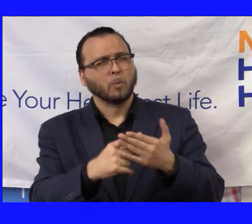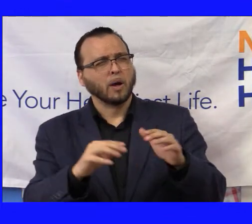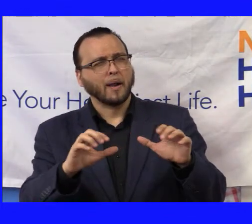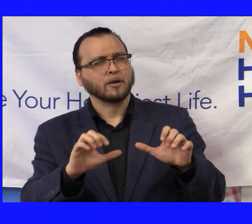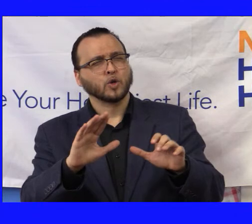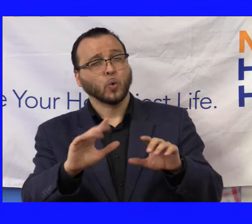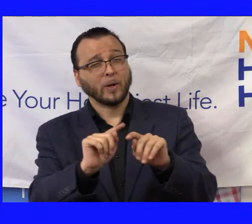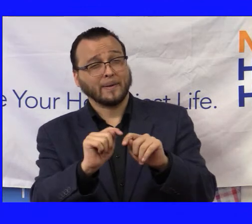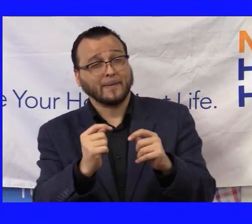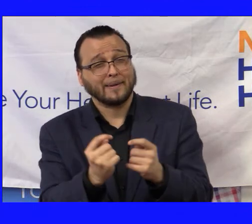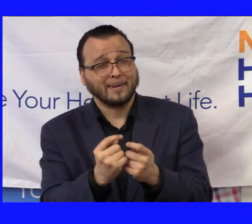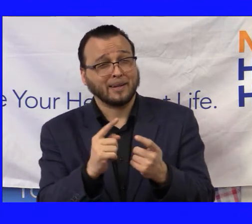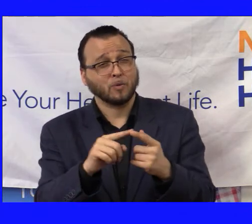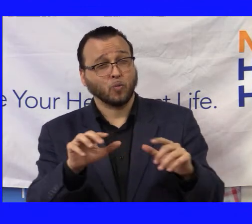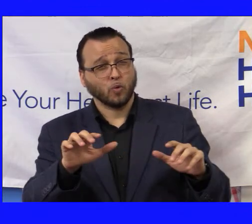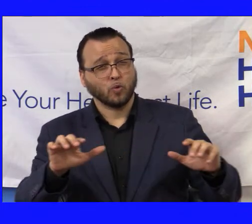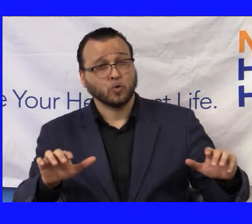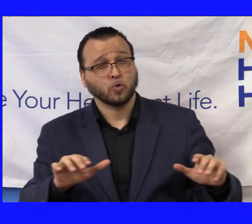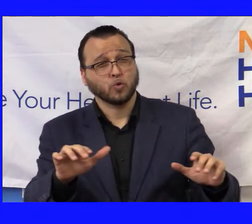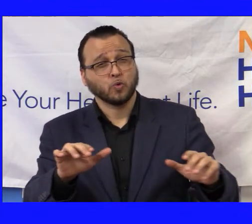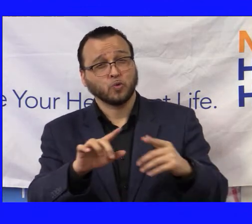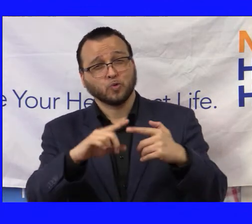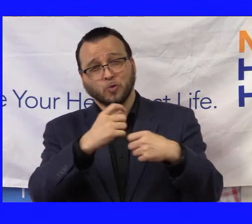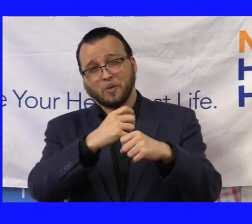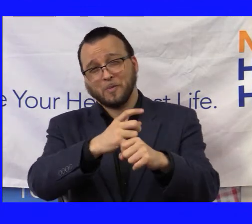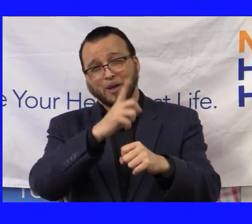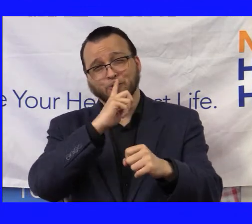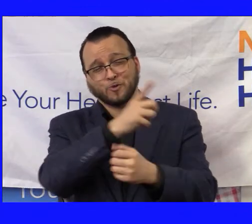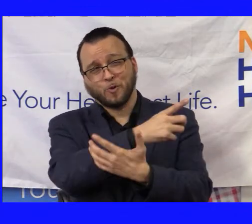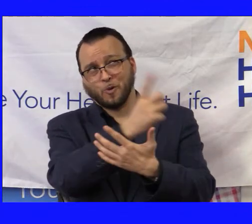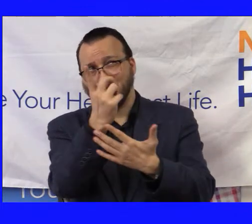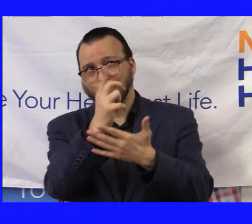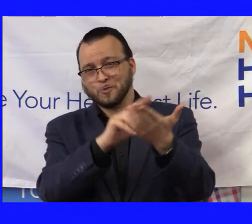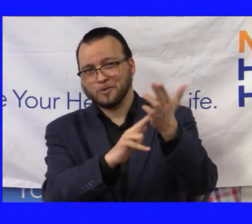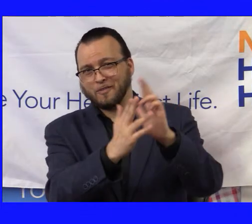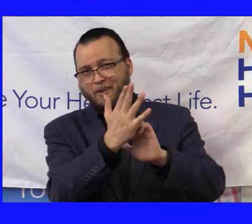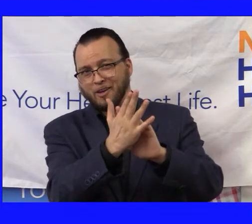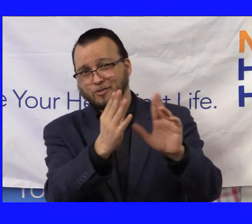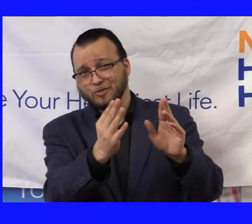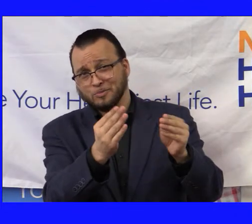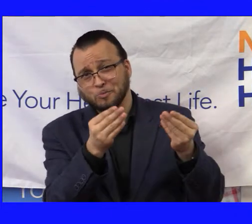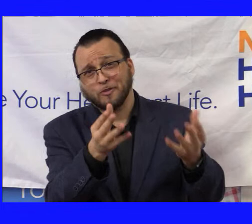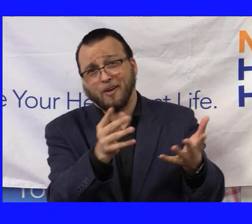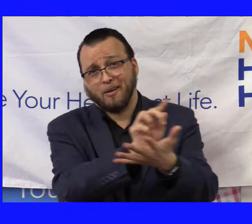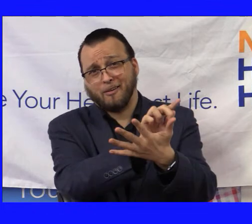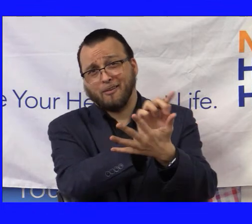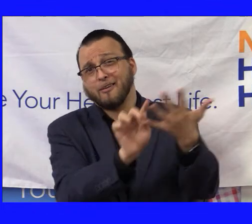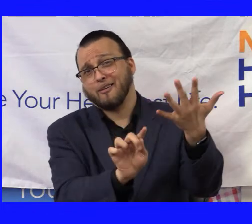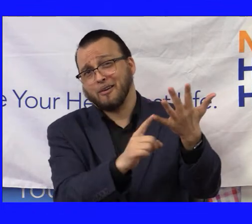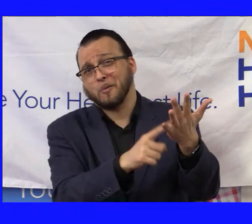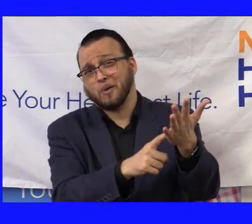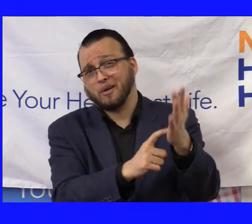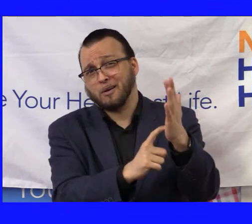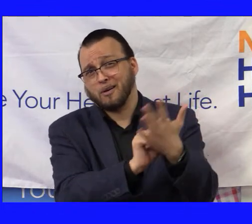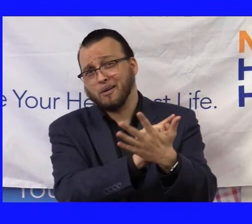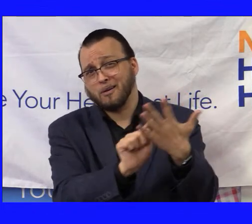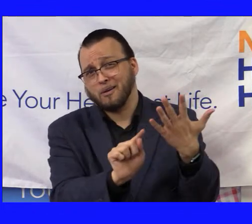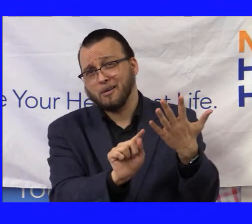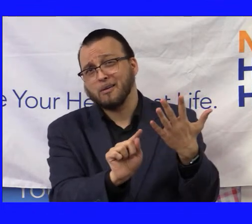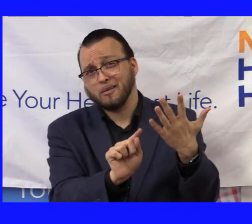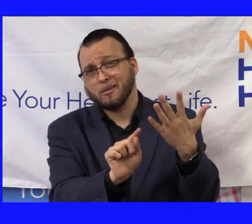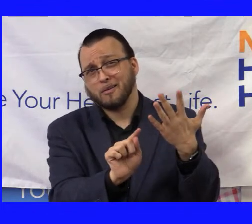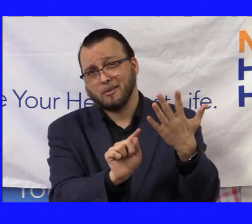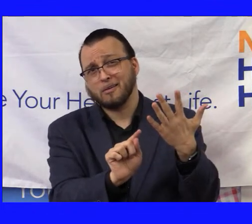to ensure that these vendors deliver for the